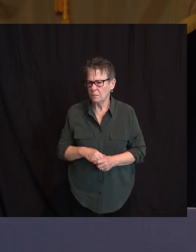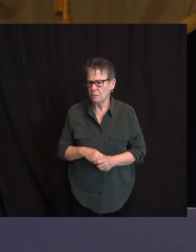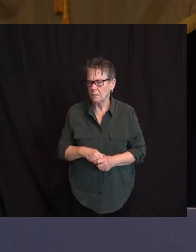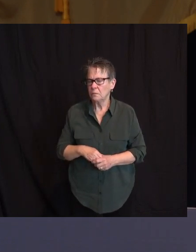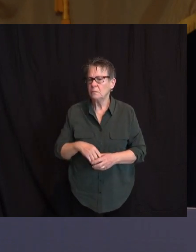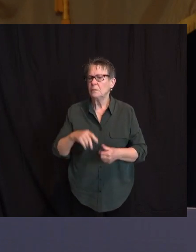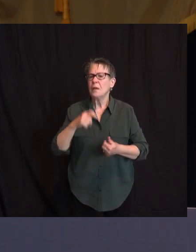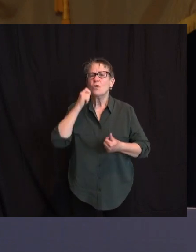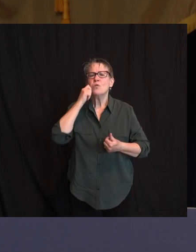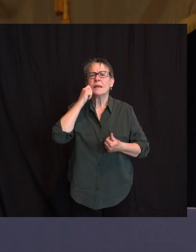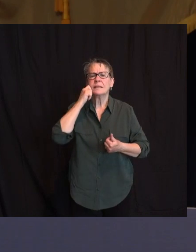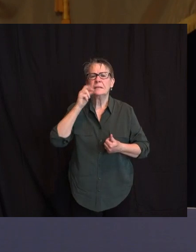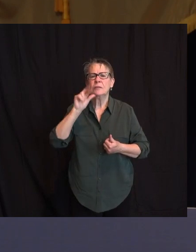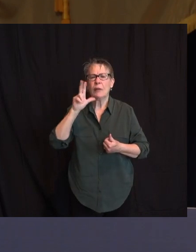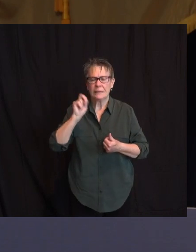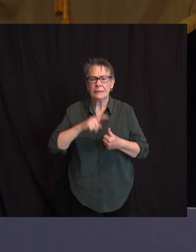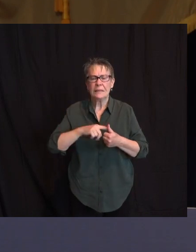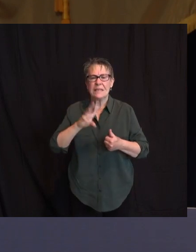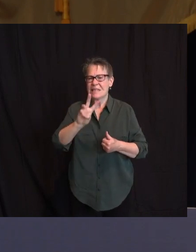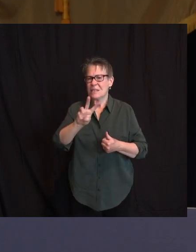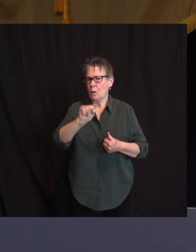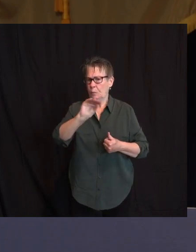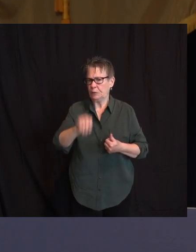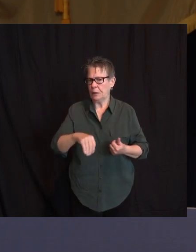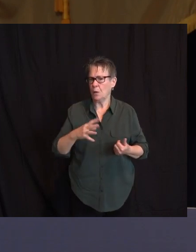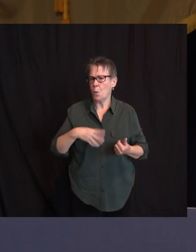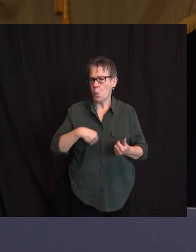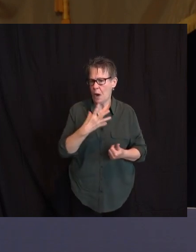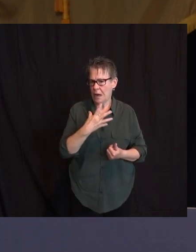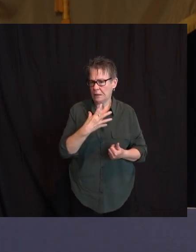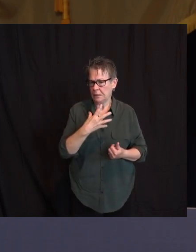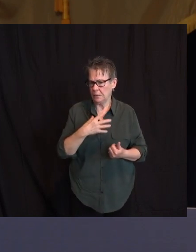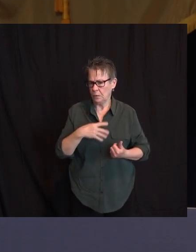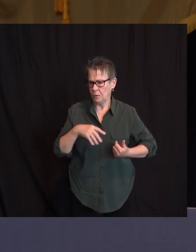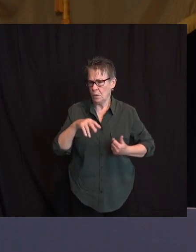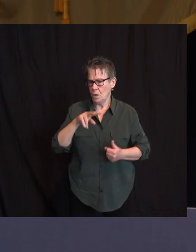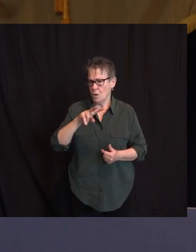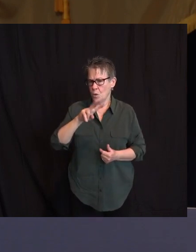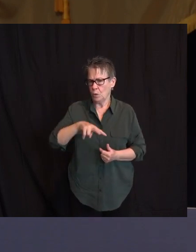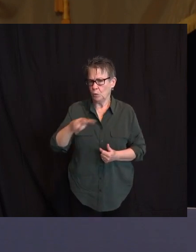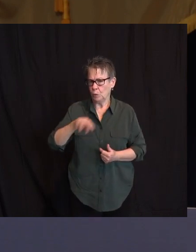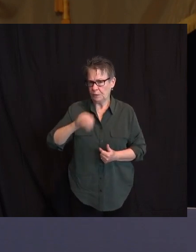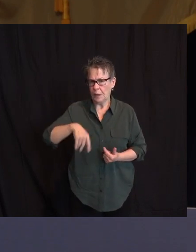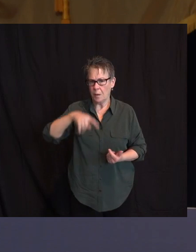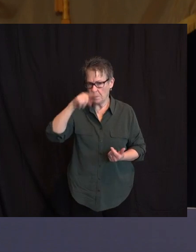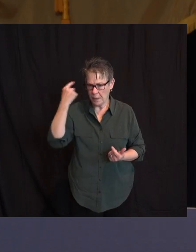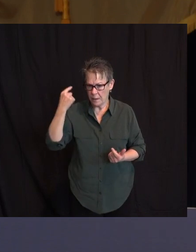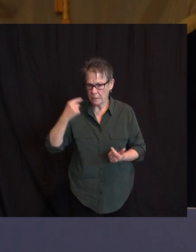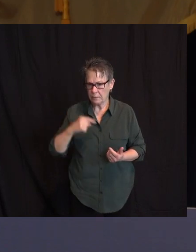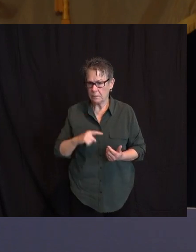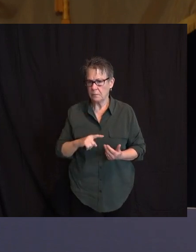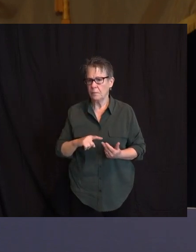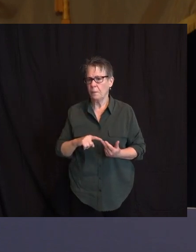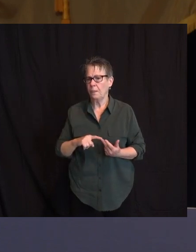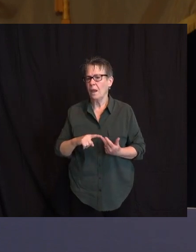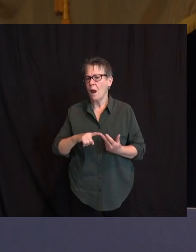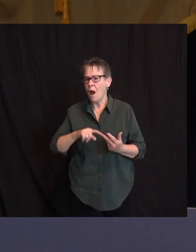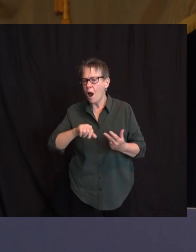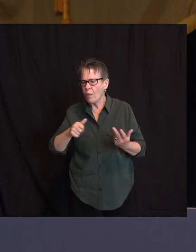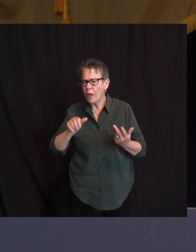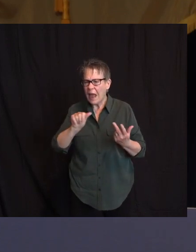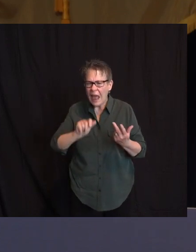African American, 6% Asian, and less than 1% is Native Hawaiian or other Pacific Islander. And